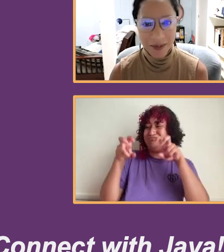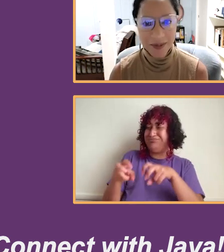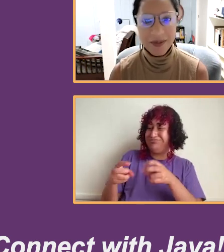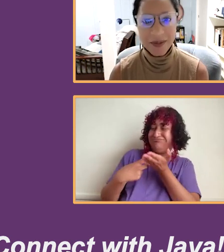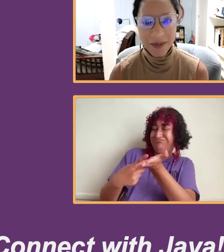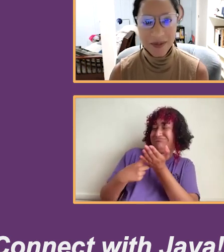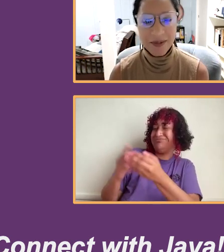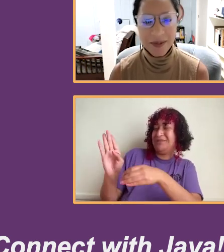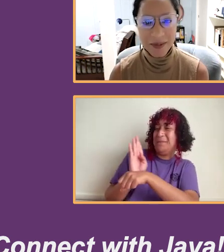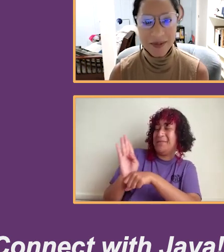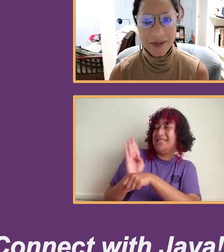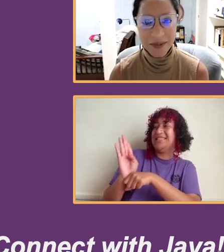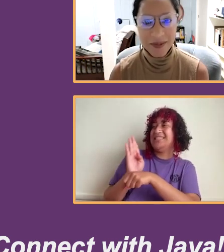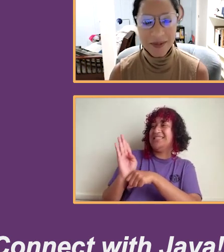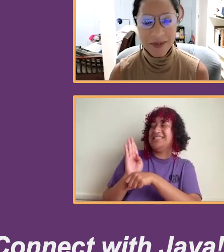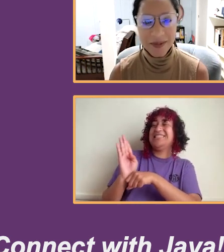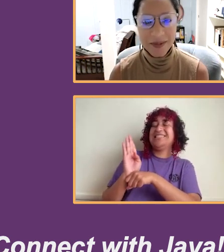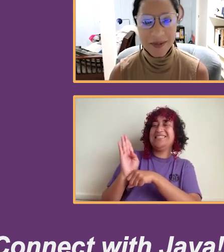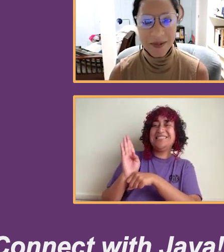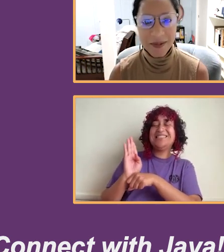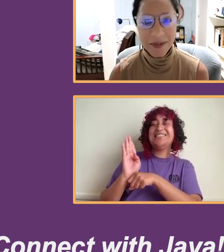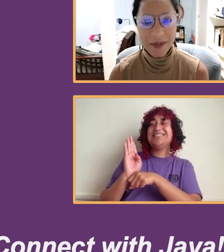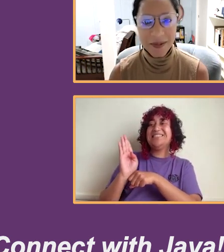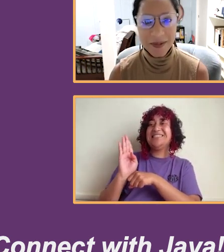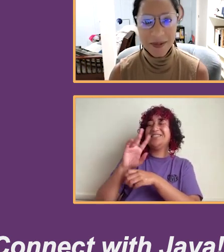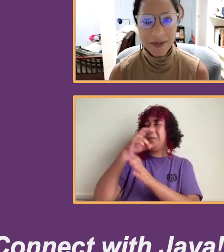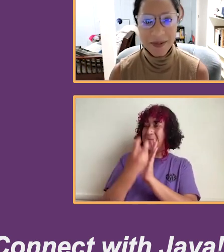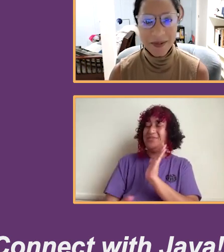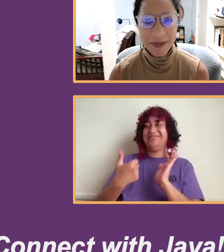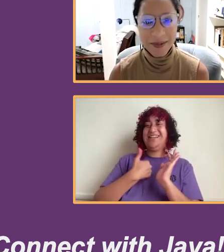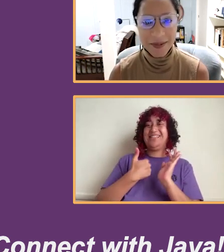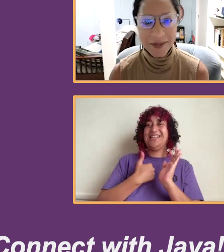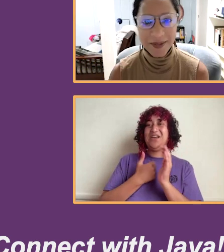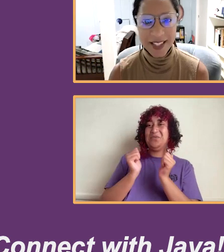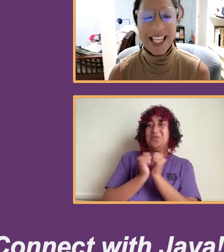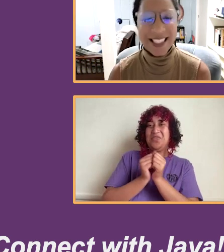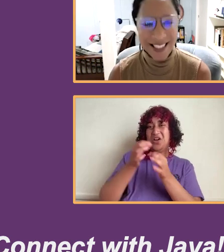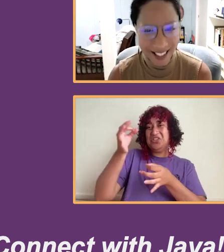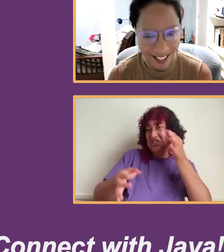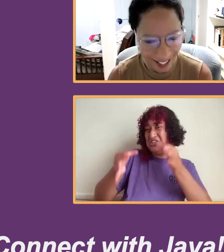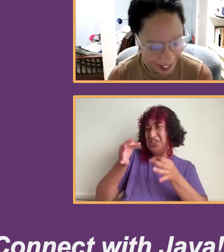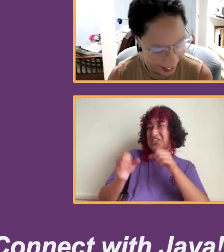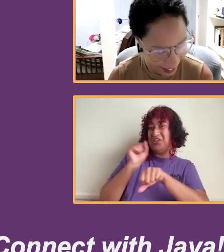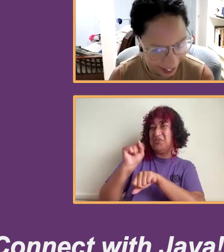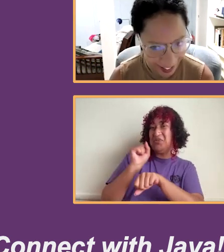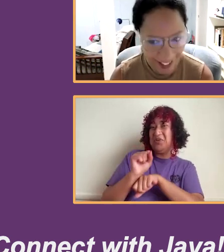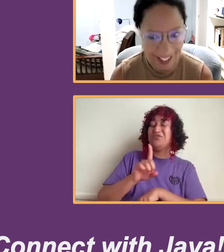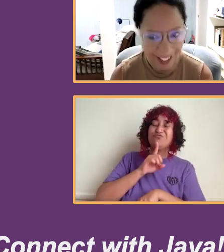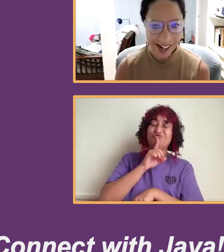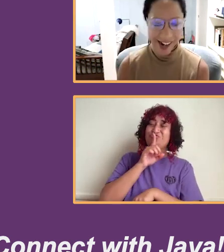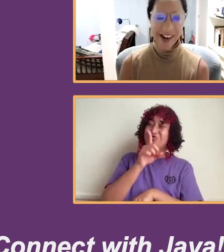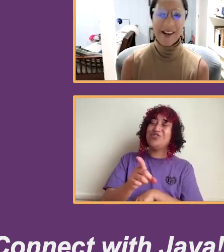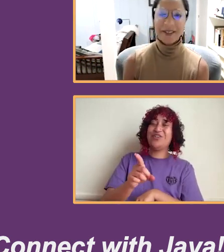of very rigorously immersing ourselves in our judging duties and ensuring that it